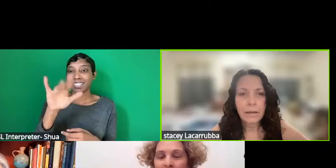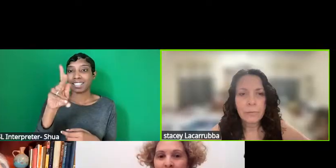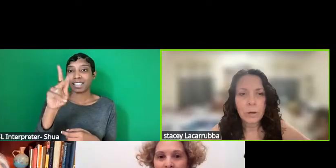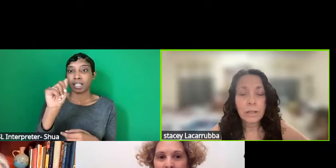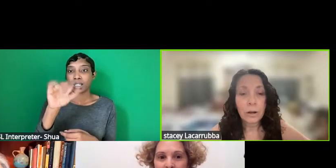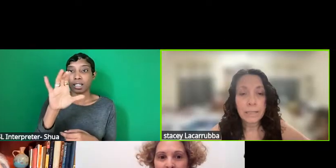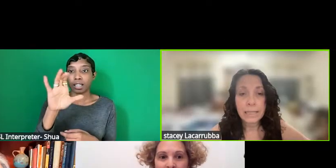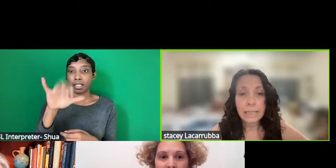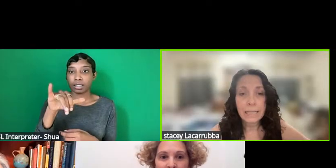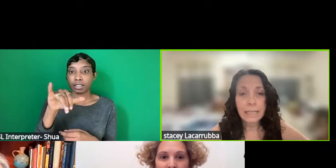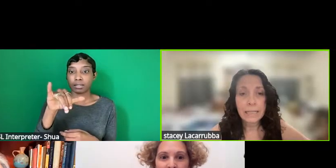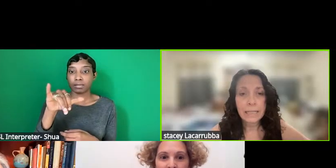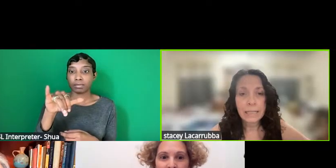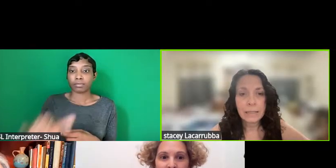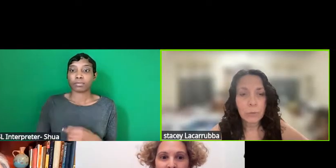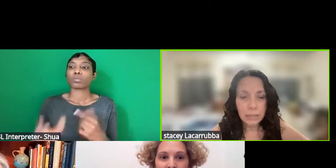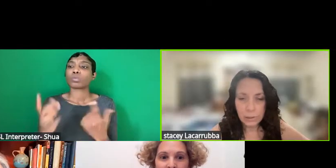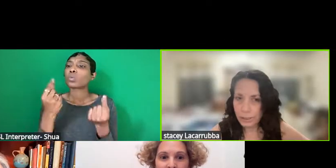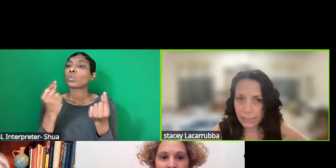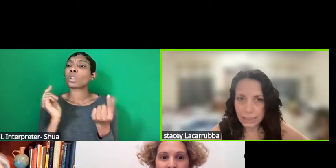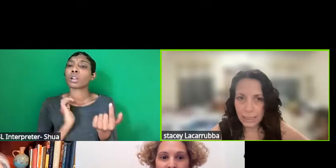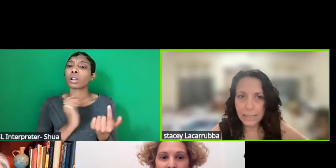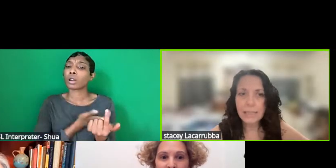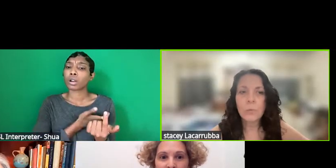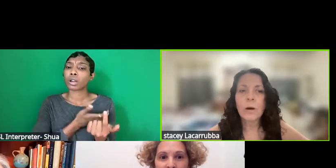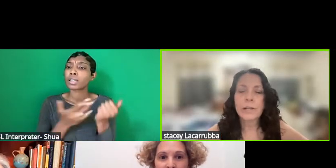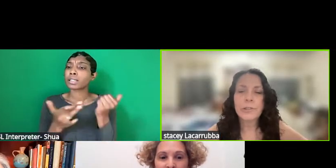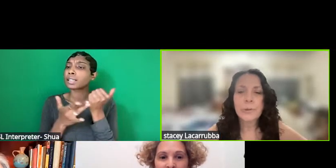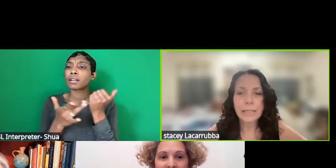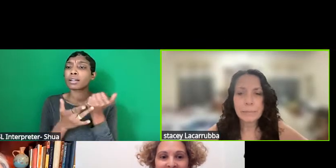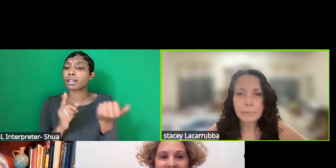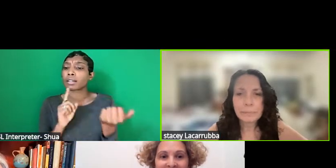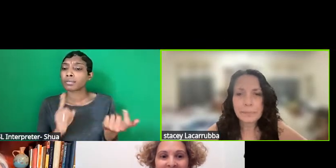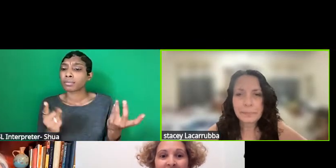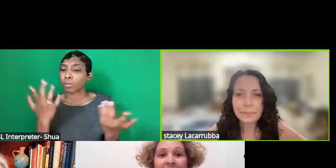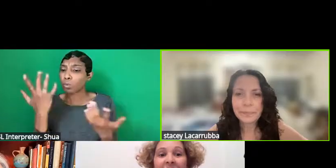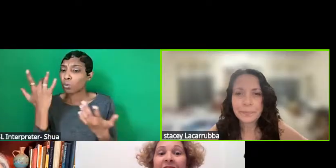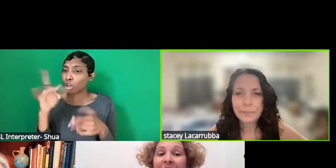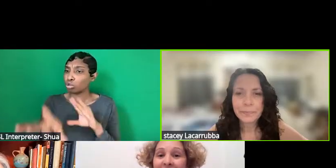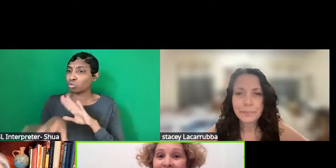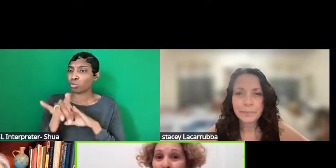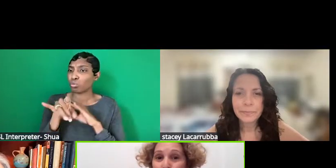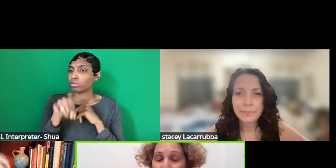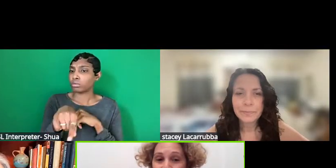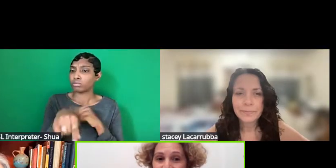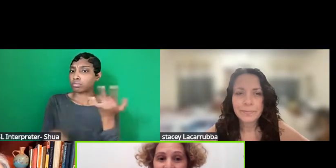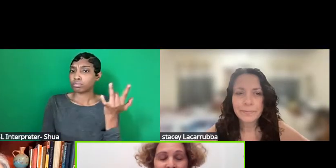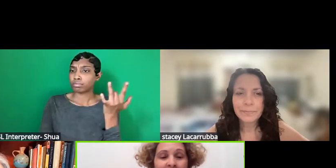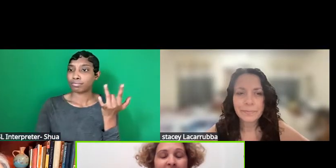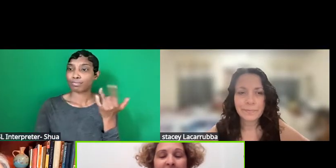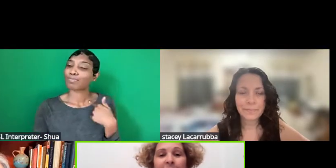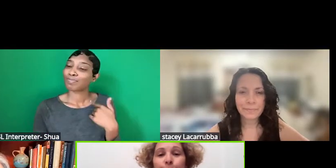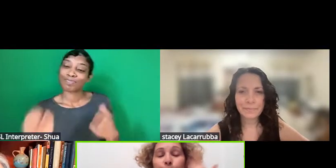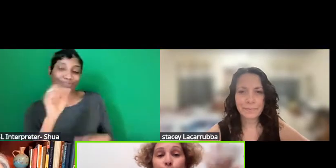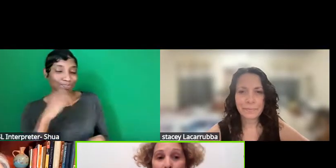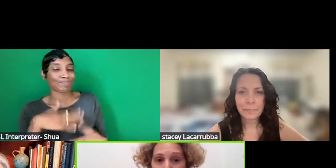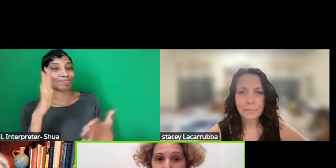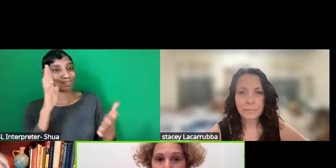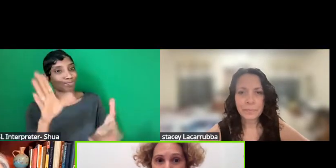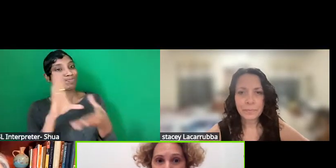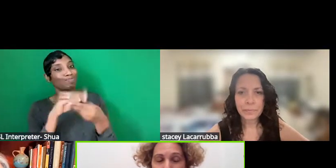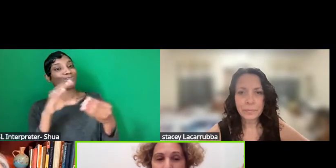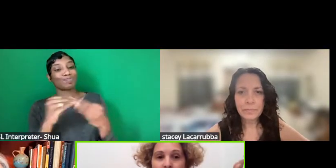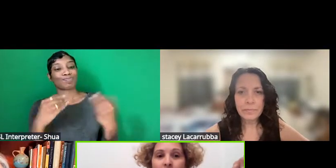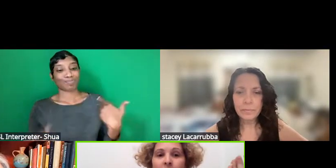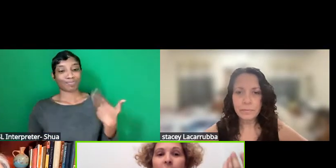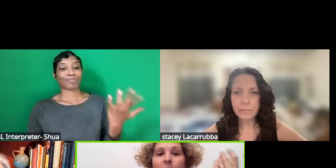what this art technique is and why you chose it? Yes, I most certainly can. I'm so happy